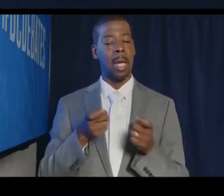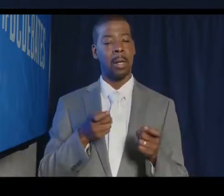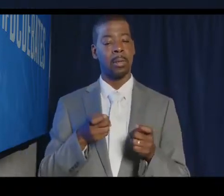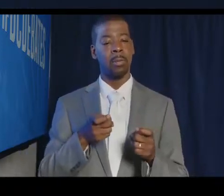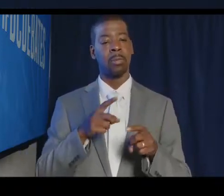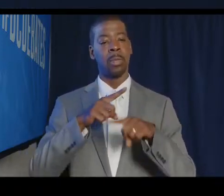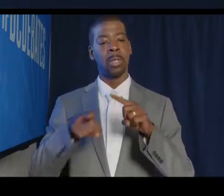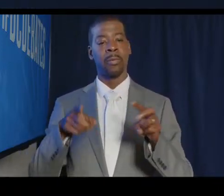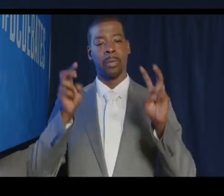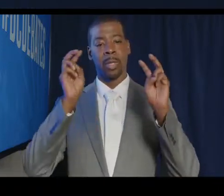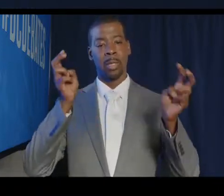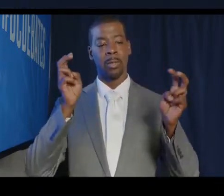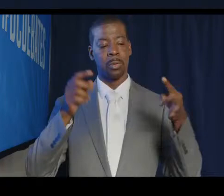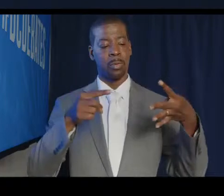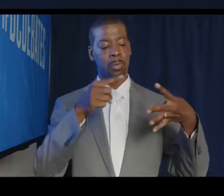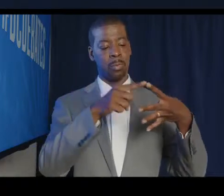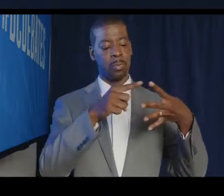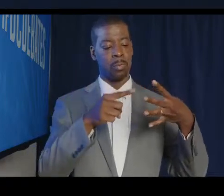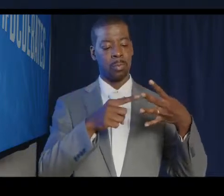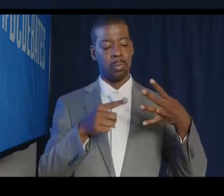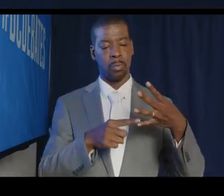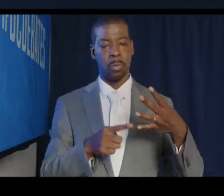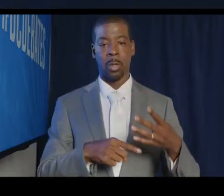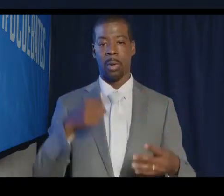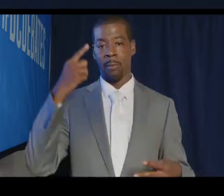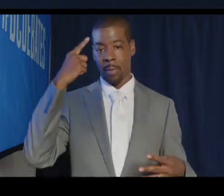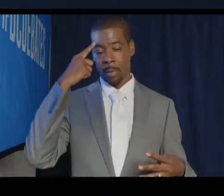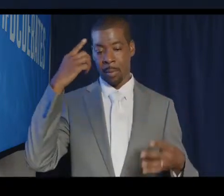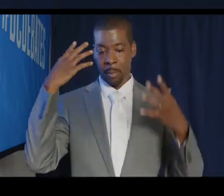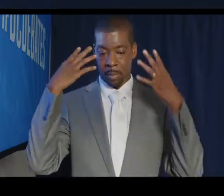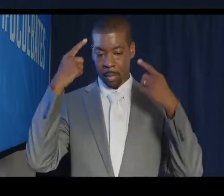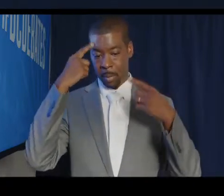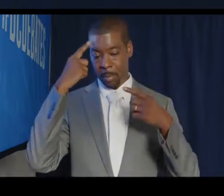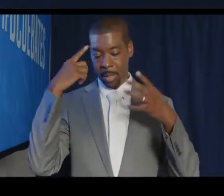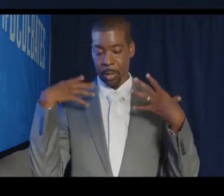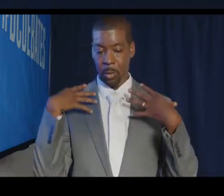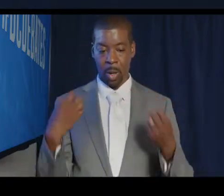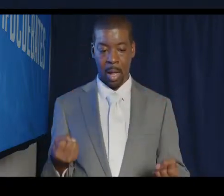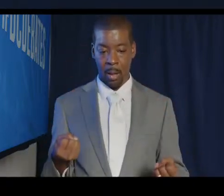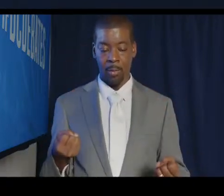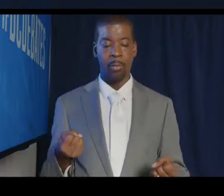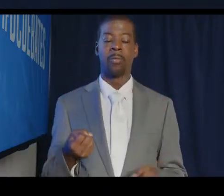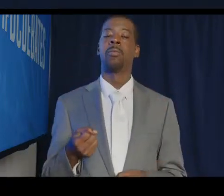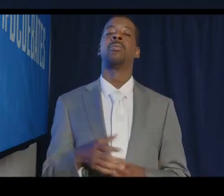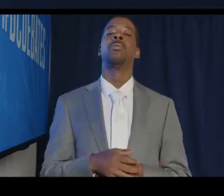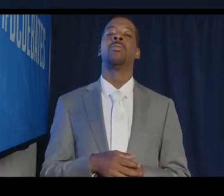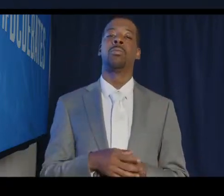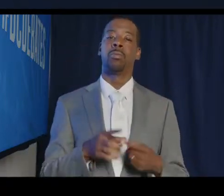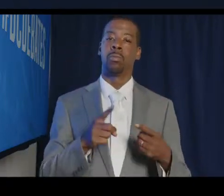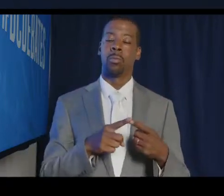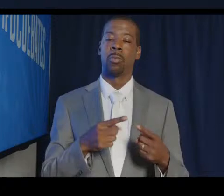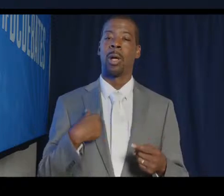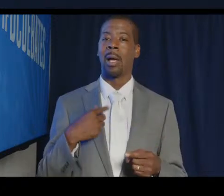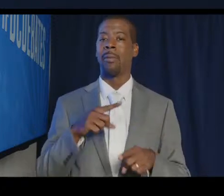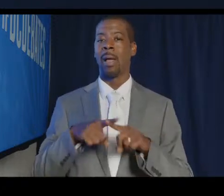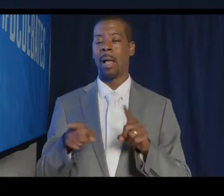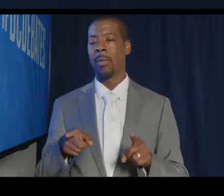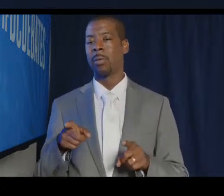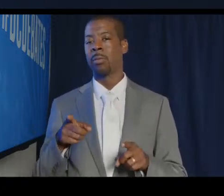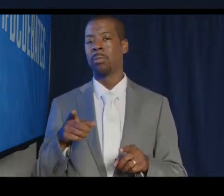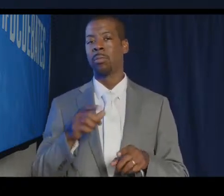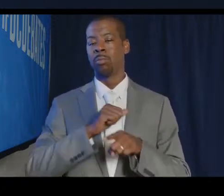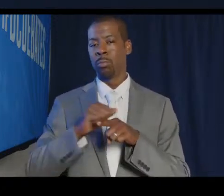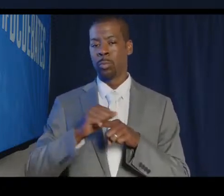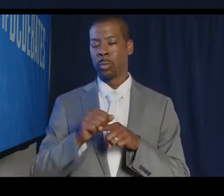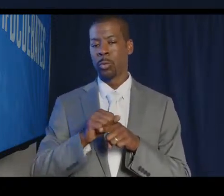unit, particularly out of the Department of Behavioral Health. Not everything requires a police officer or fire and EMS. There are trained individuals who can help someone